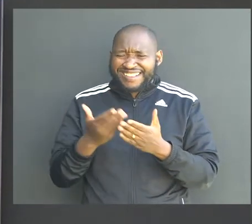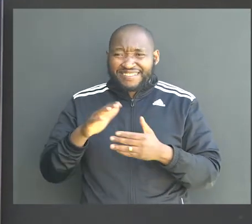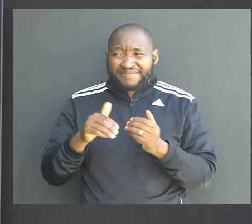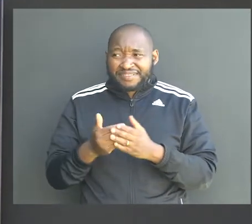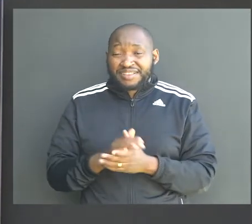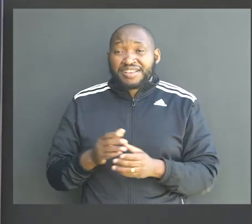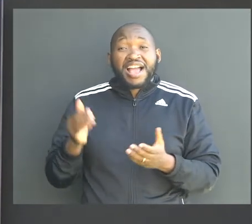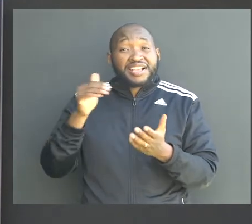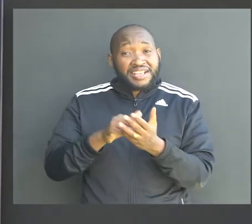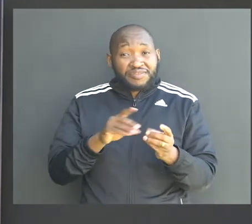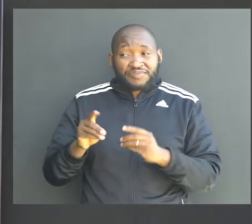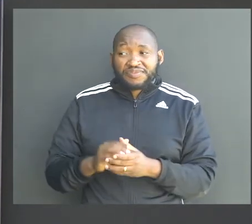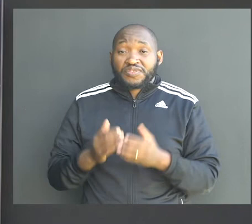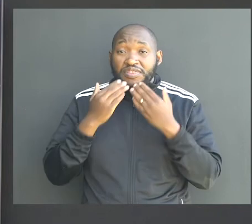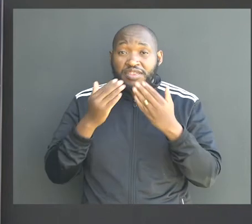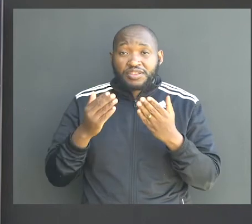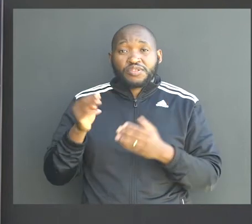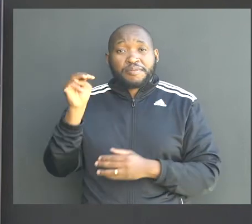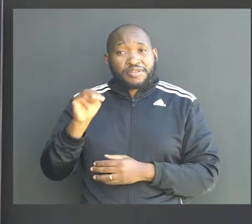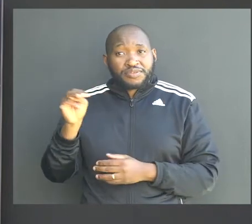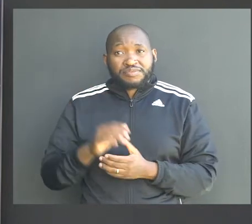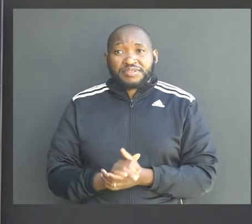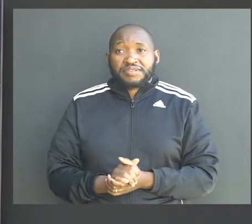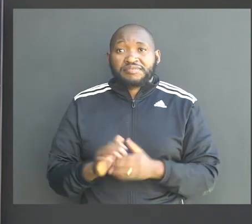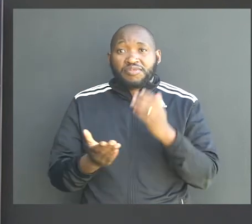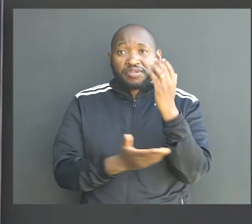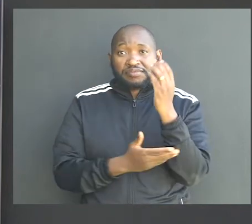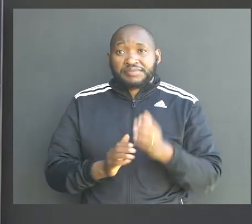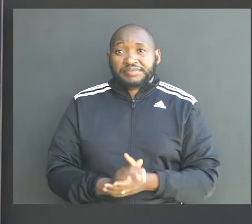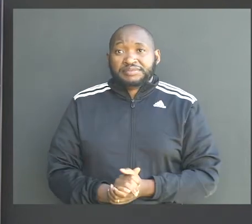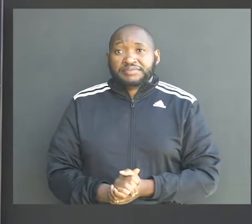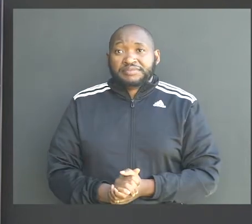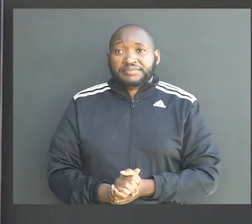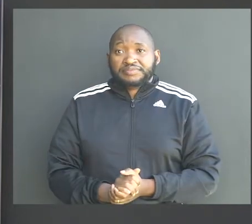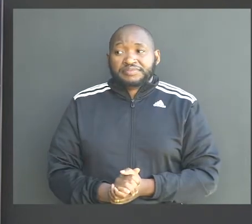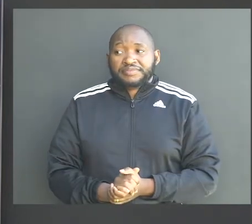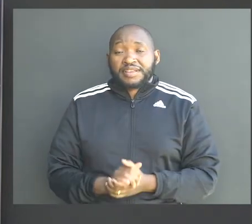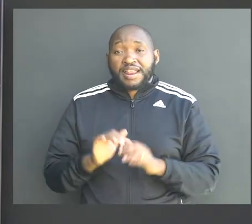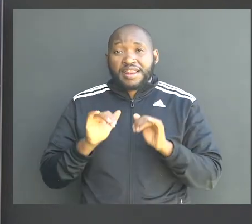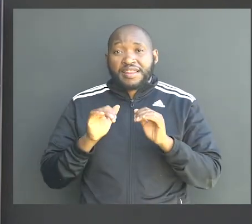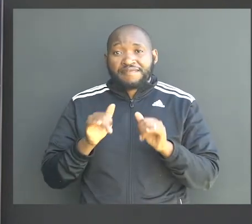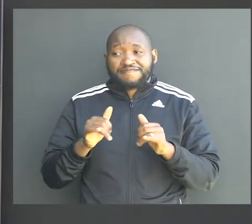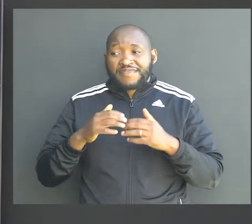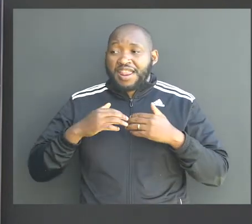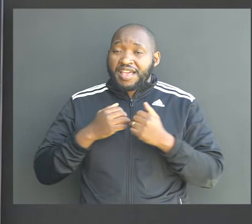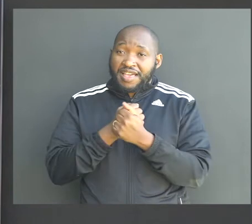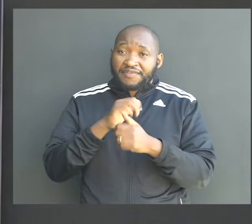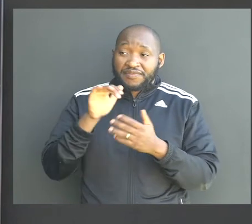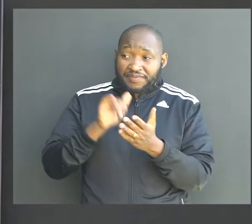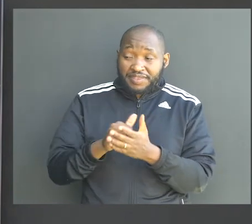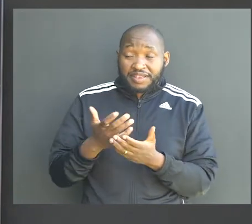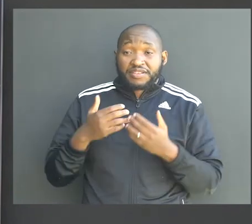That's epic. Alright, let's do that again. So thank you, Mascom. You're welcome. Wow. I love that so much. I love